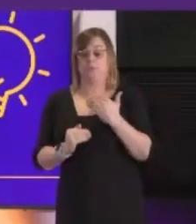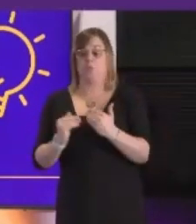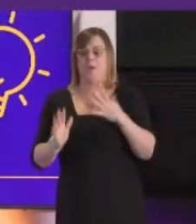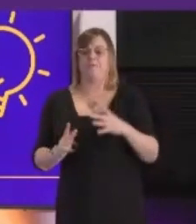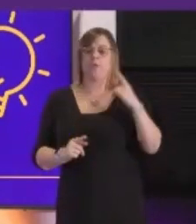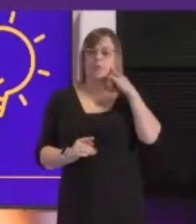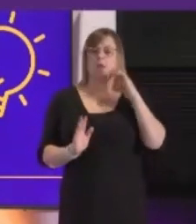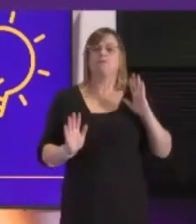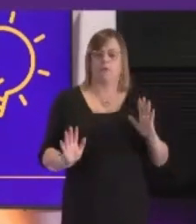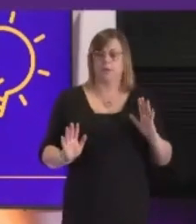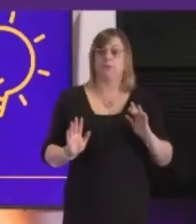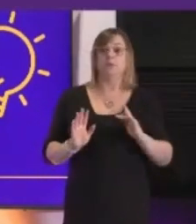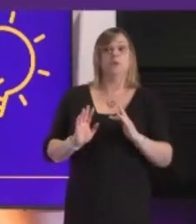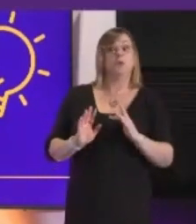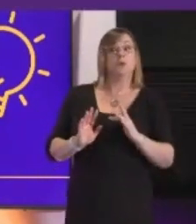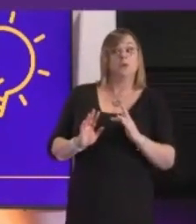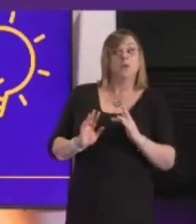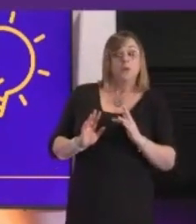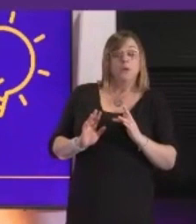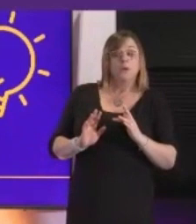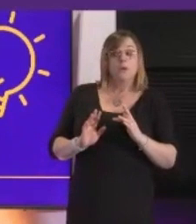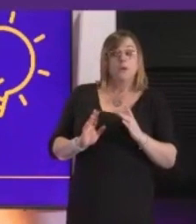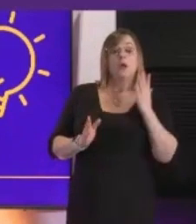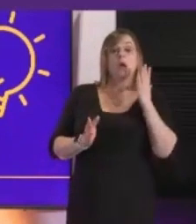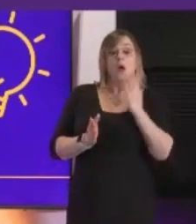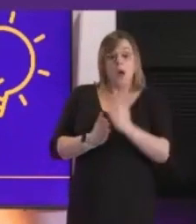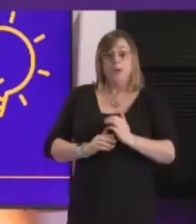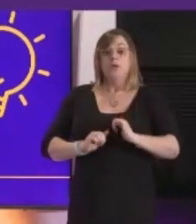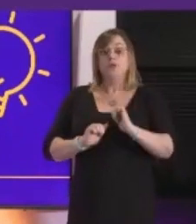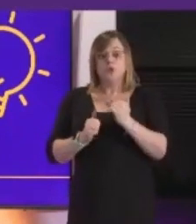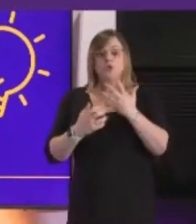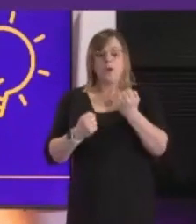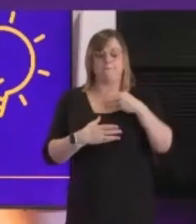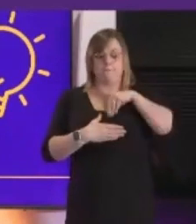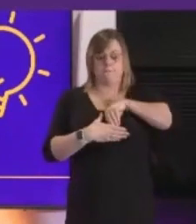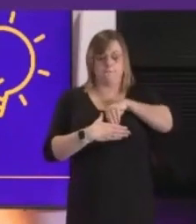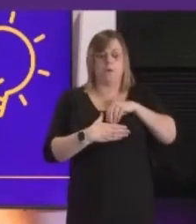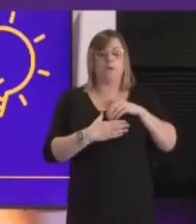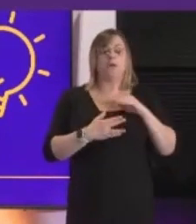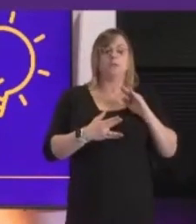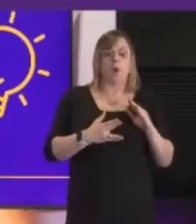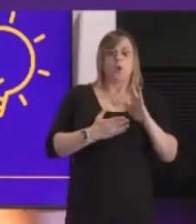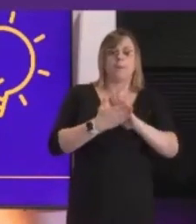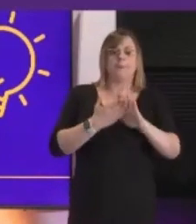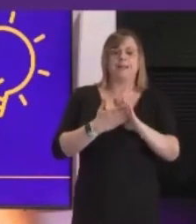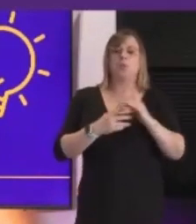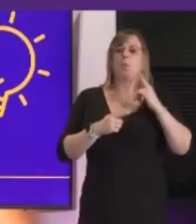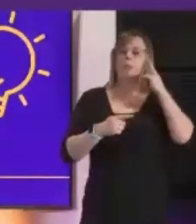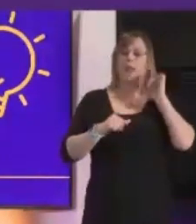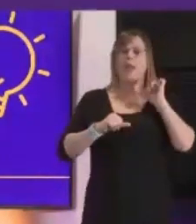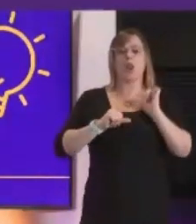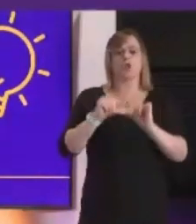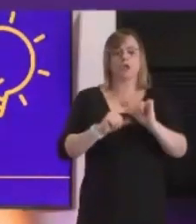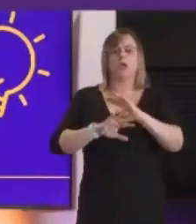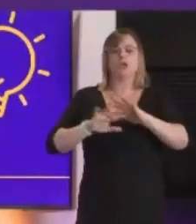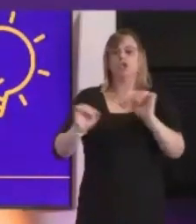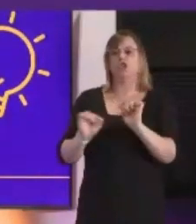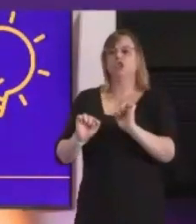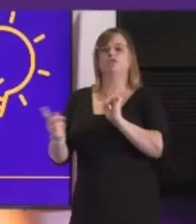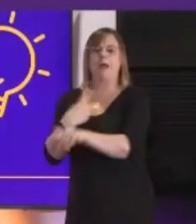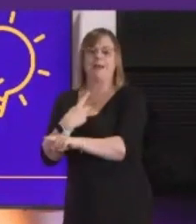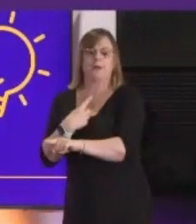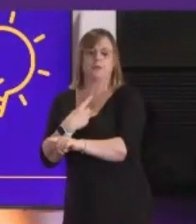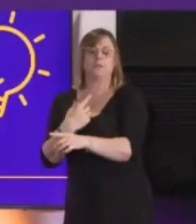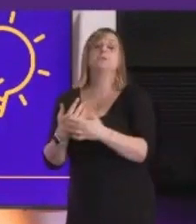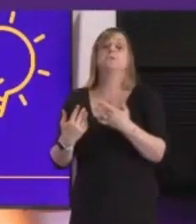but, if we do, it is good to have an element of Spock that we're not just being very reactive. So when we think about